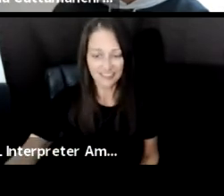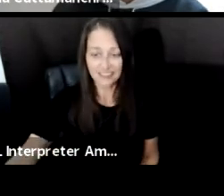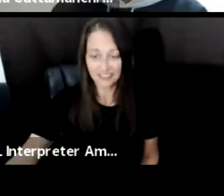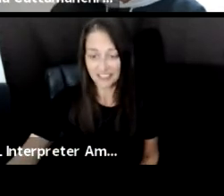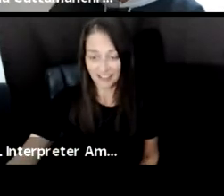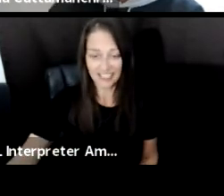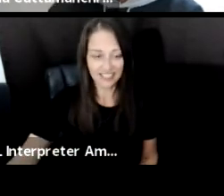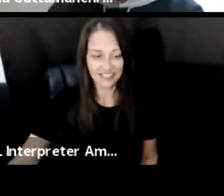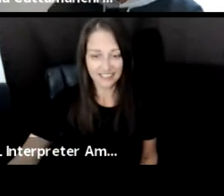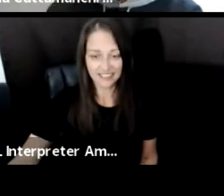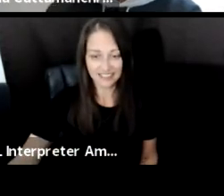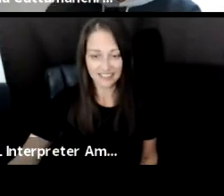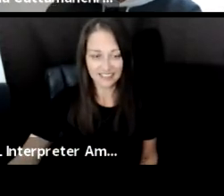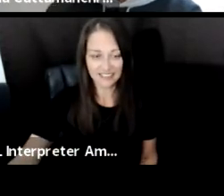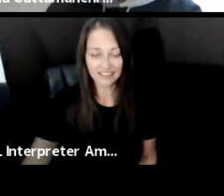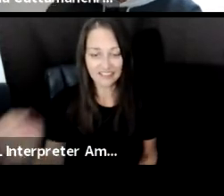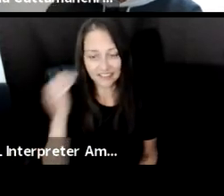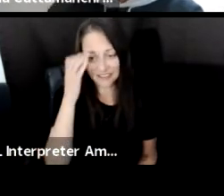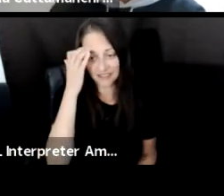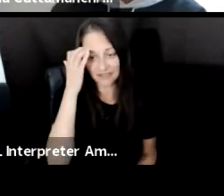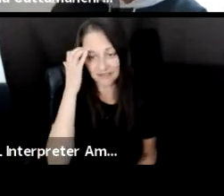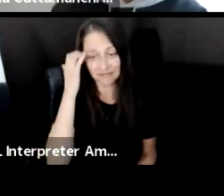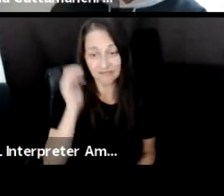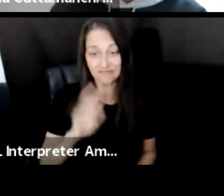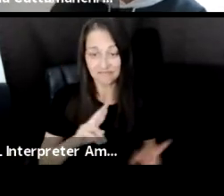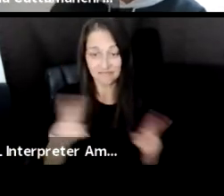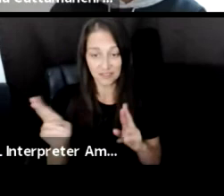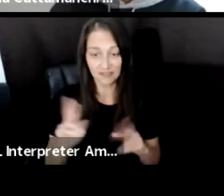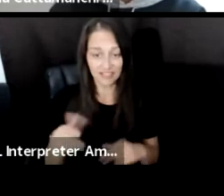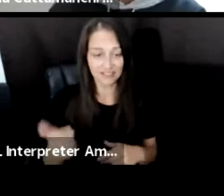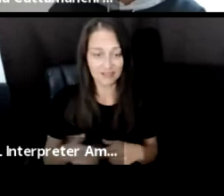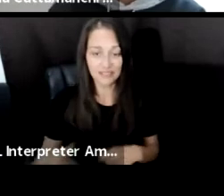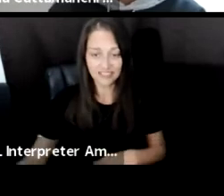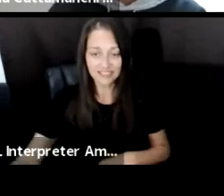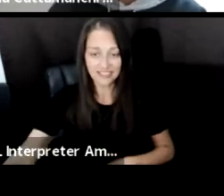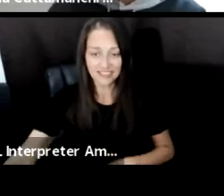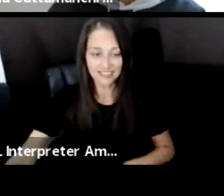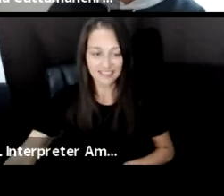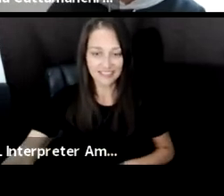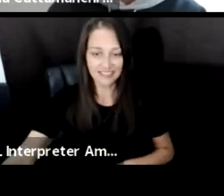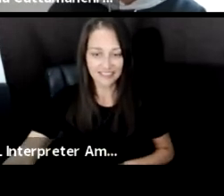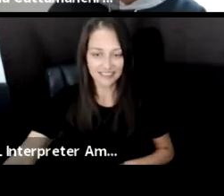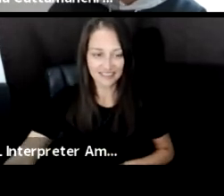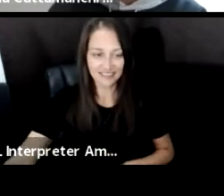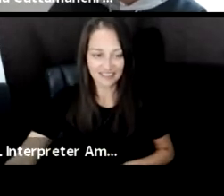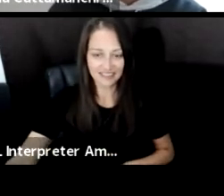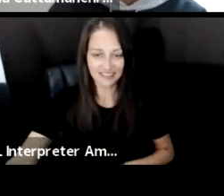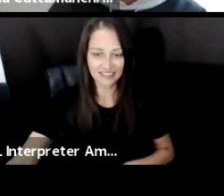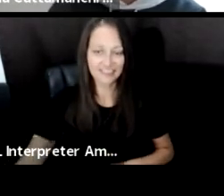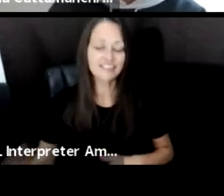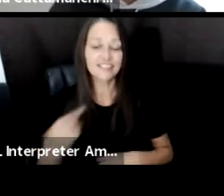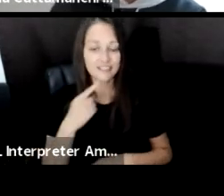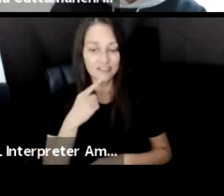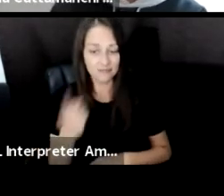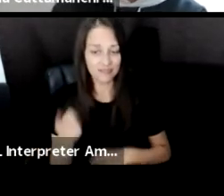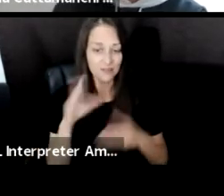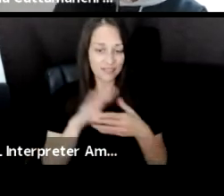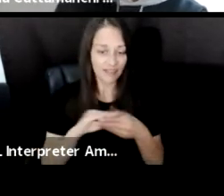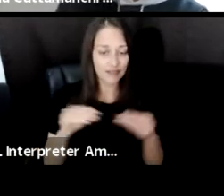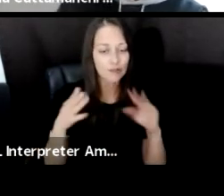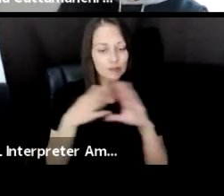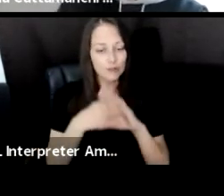this, right? Telling the story of this cultural issue meets a media problem, you know, there's a